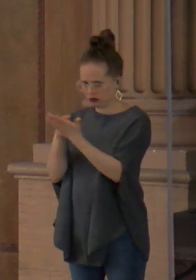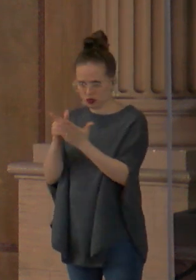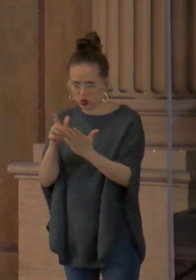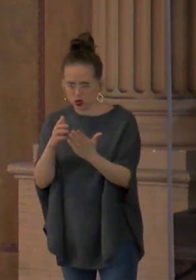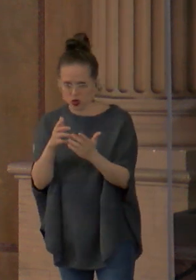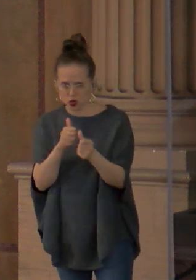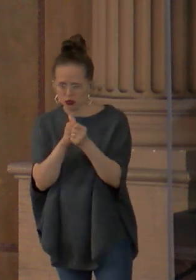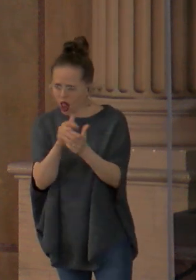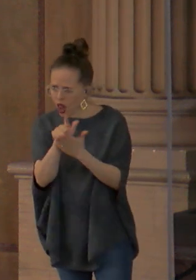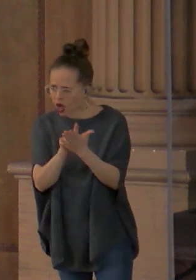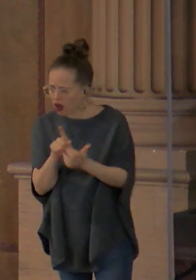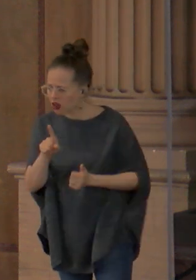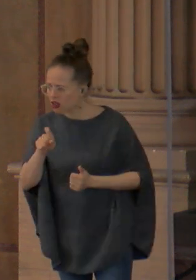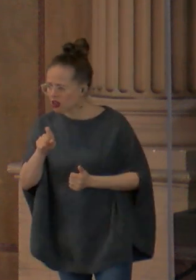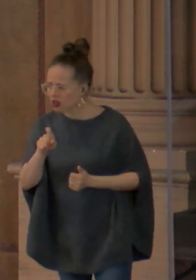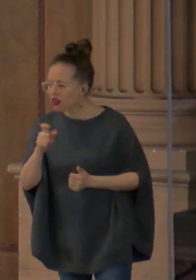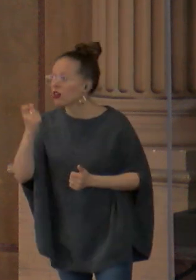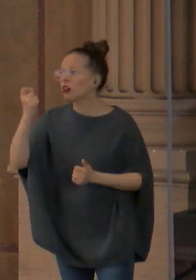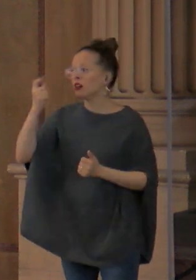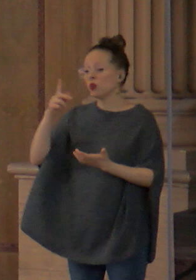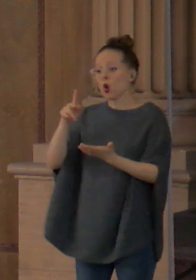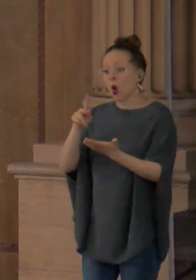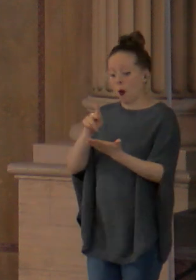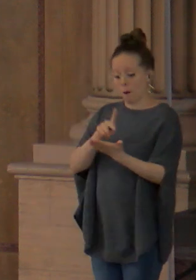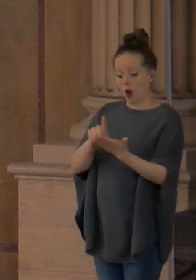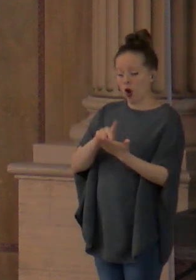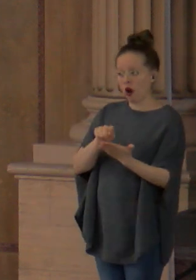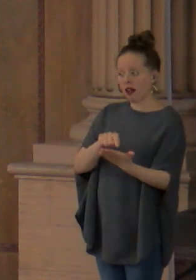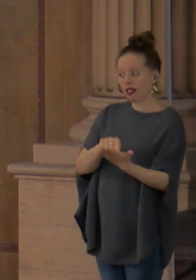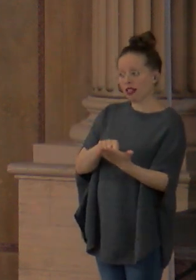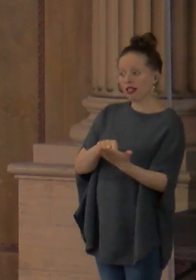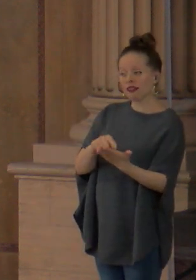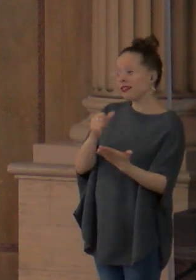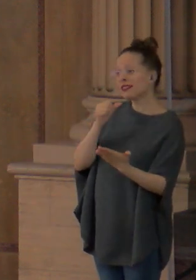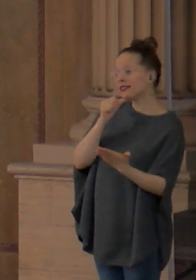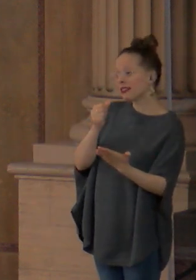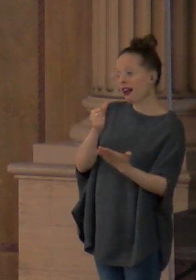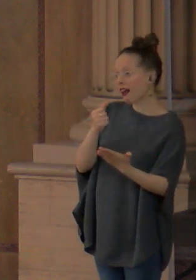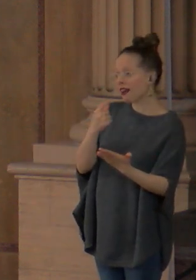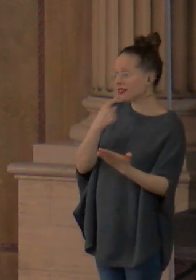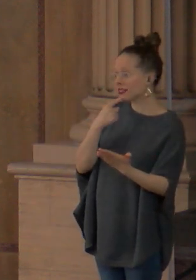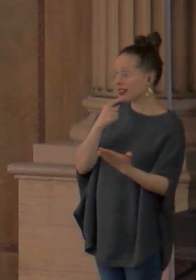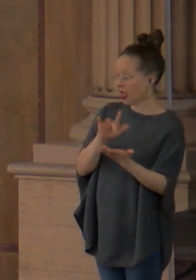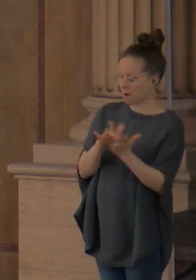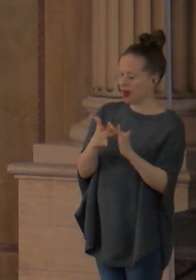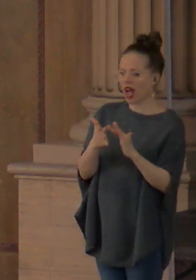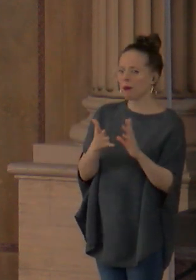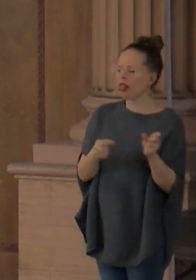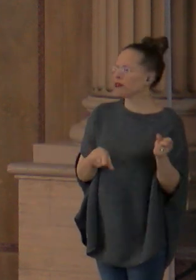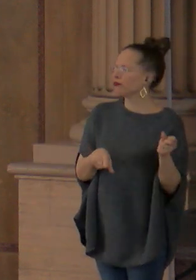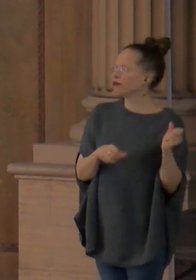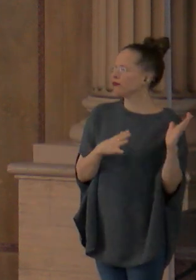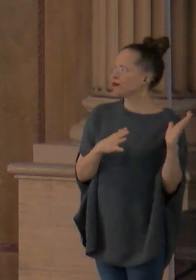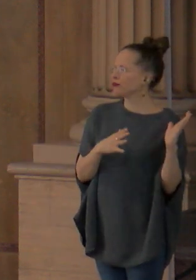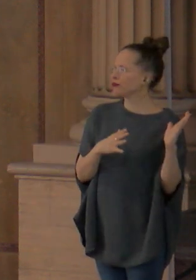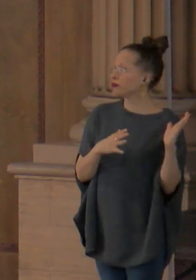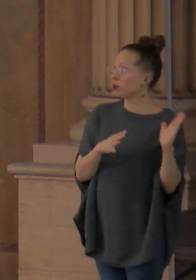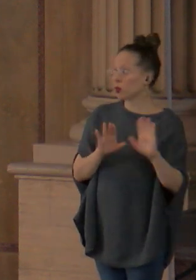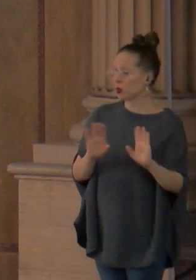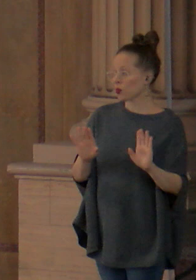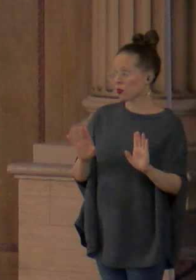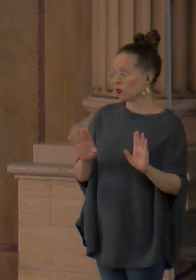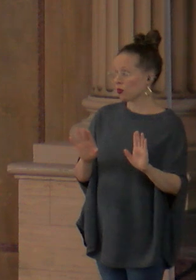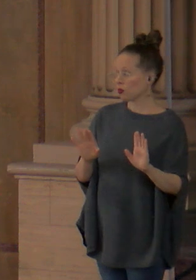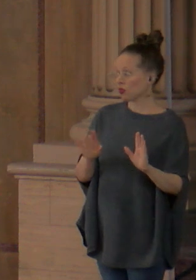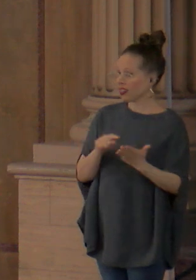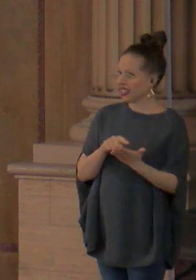And this is really important that Paul in all of this teaching is not throwing out the Bible. He's actually calling us